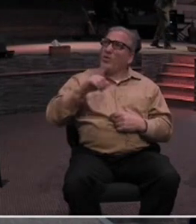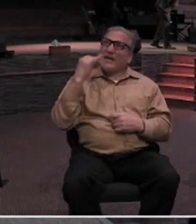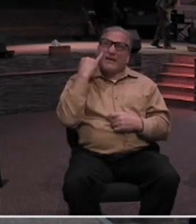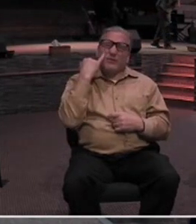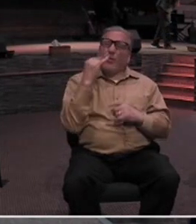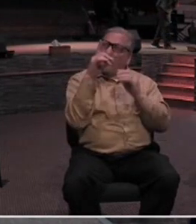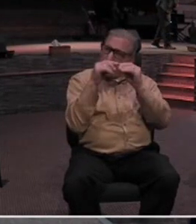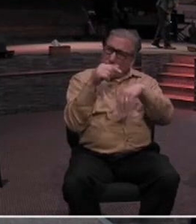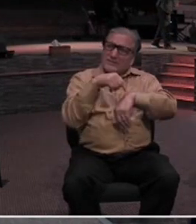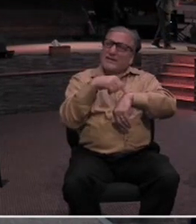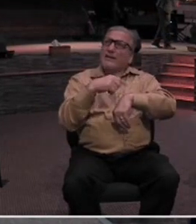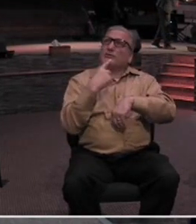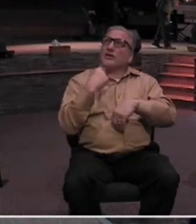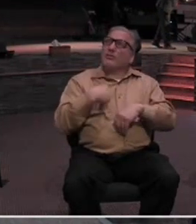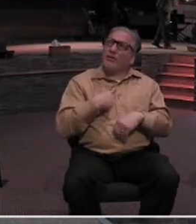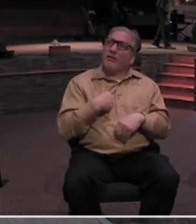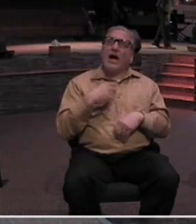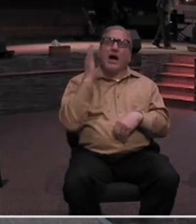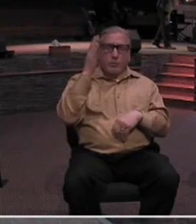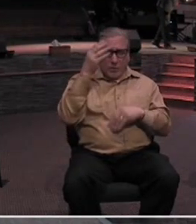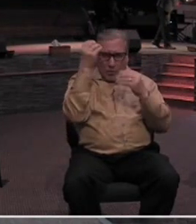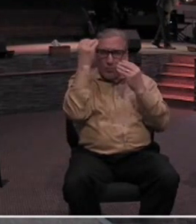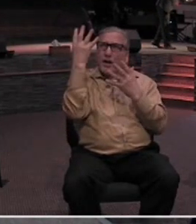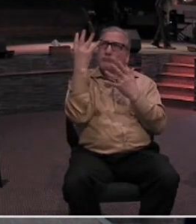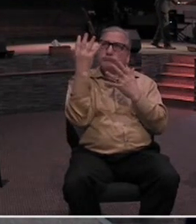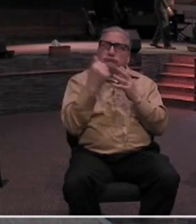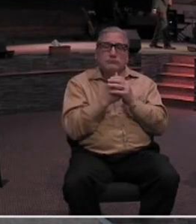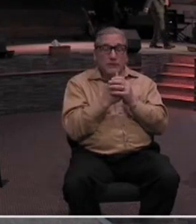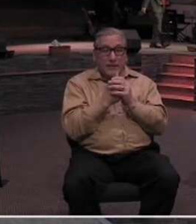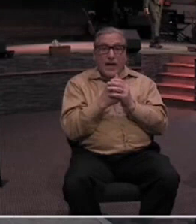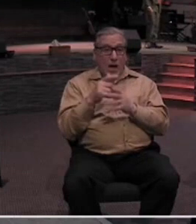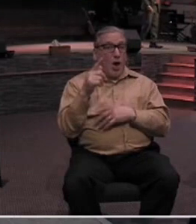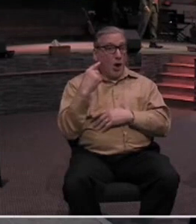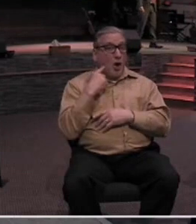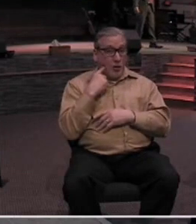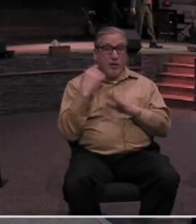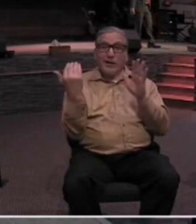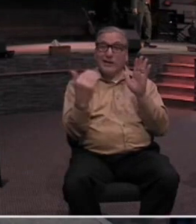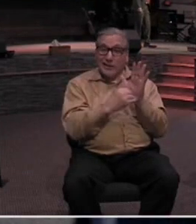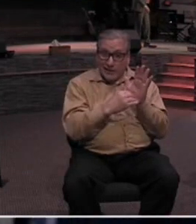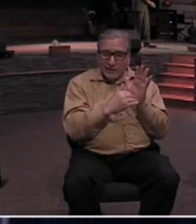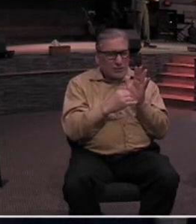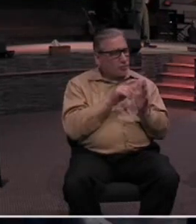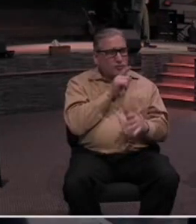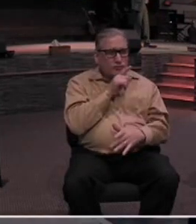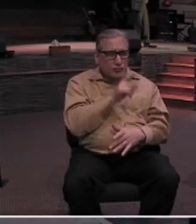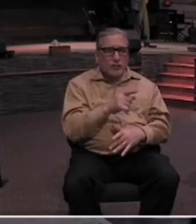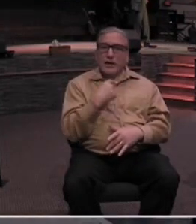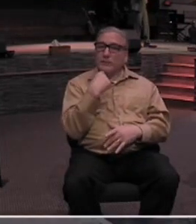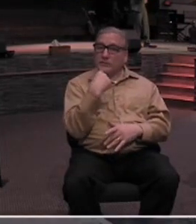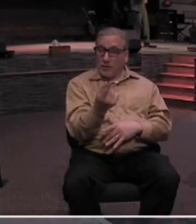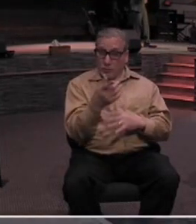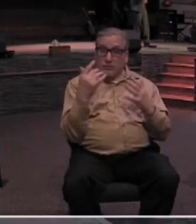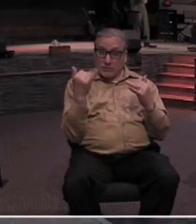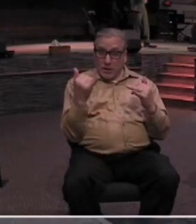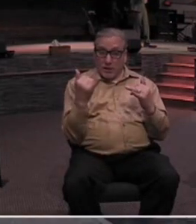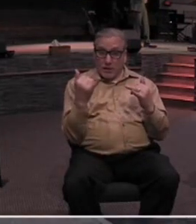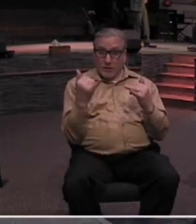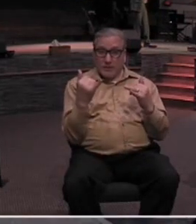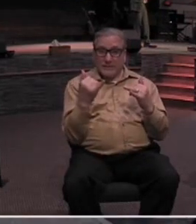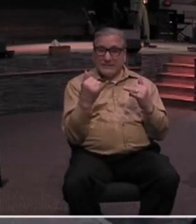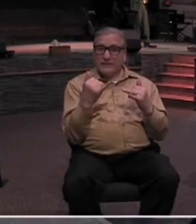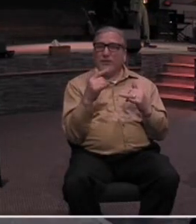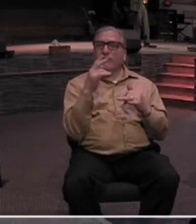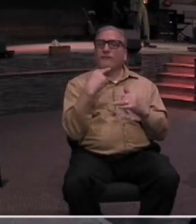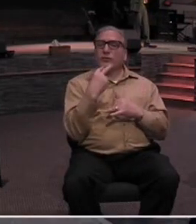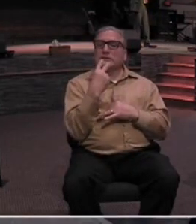me one more time, I will obey you. Ladies and gentlemen, I heard that voice. As sure as I'm speaking to you here today, said to